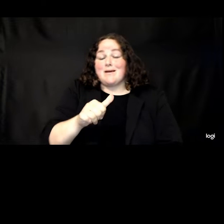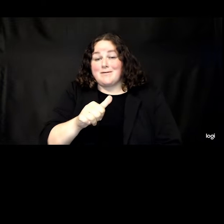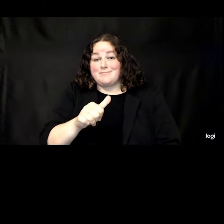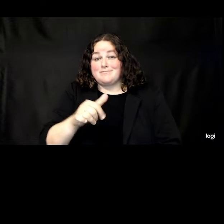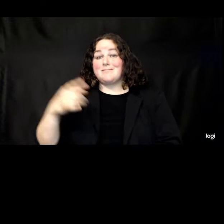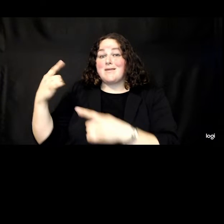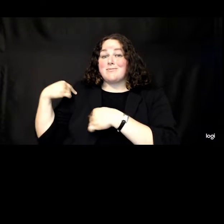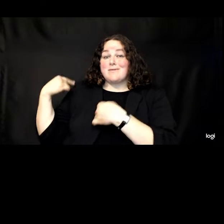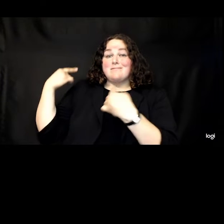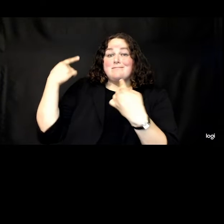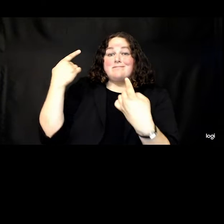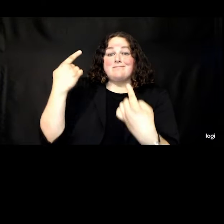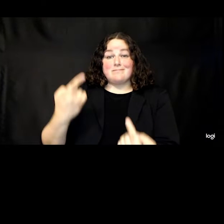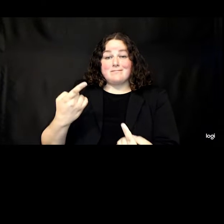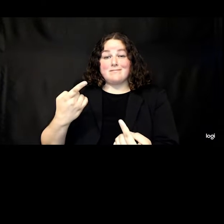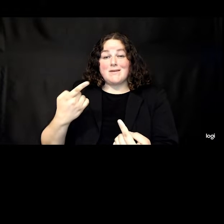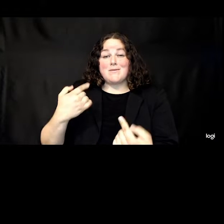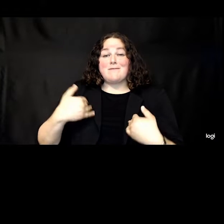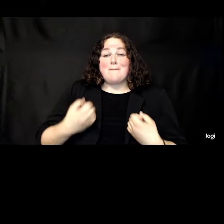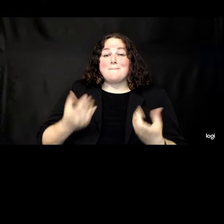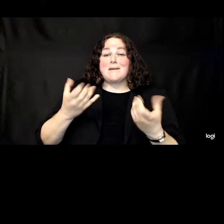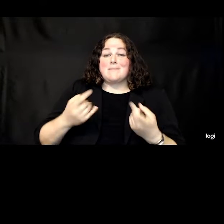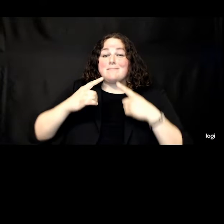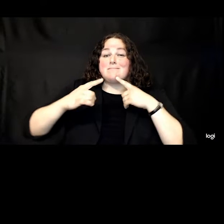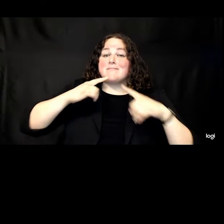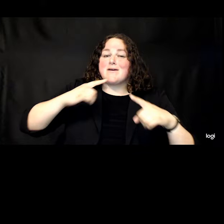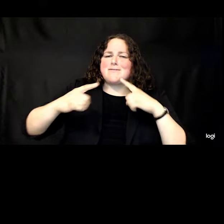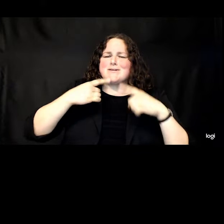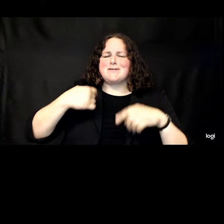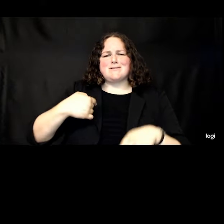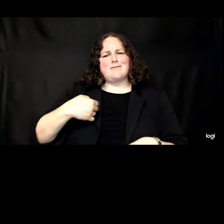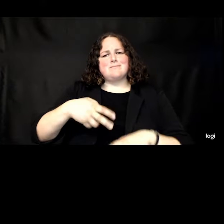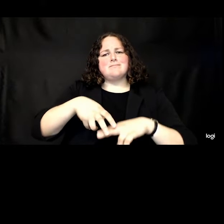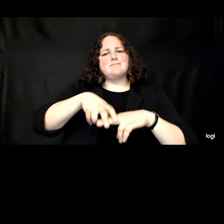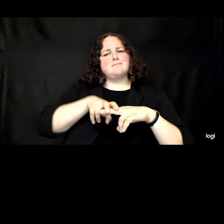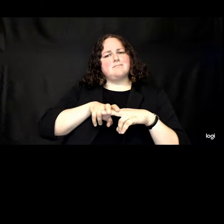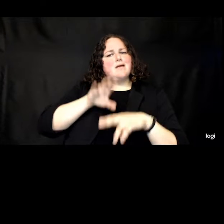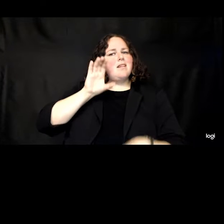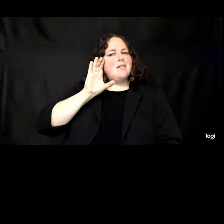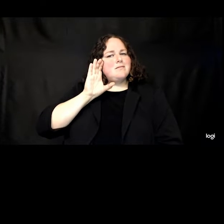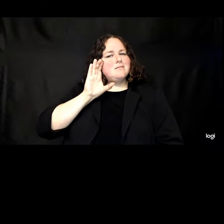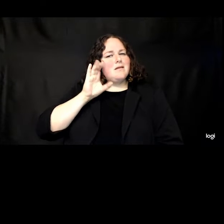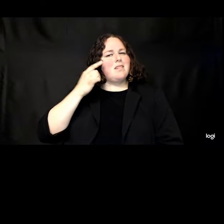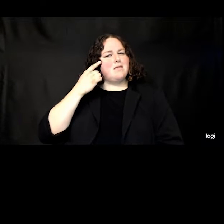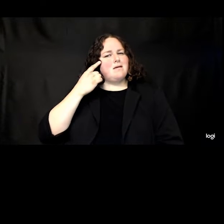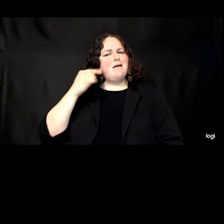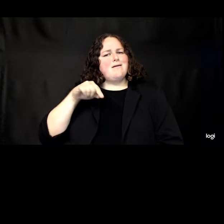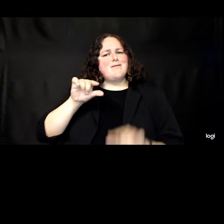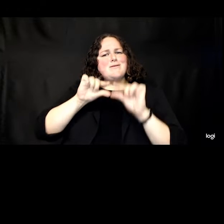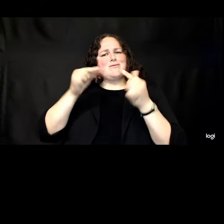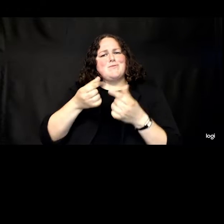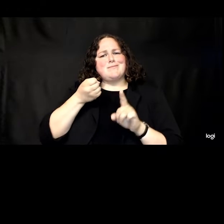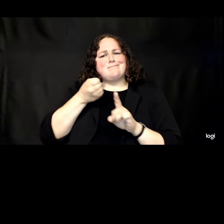and I would just sit back and I would listen and think to myself, wow, this group is really going to make a difference in this world. That